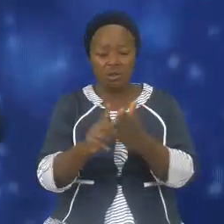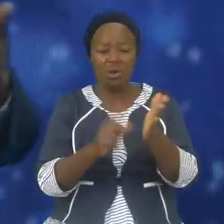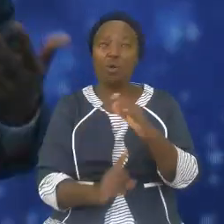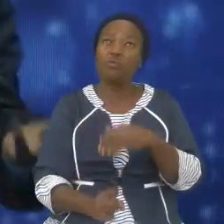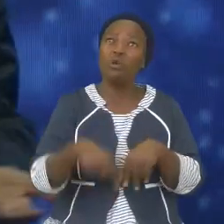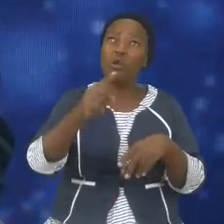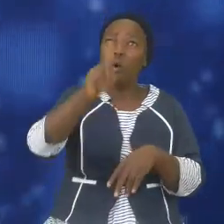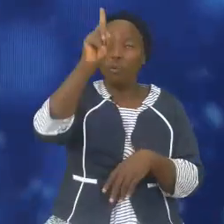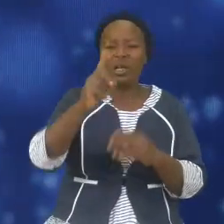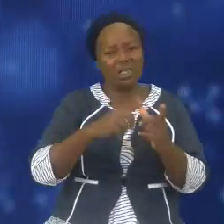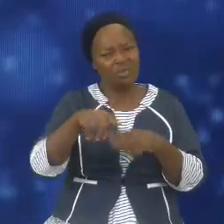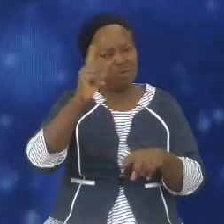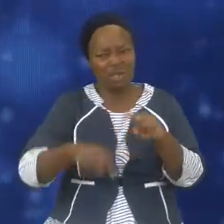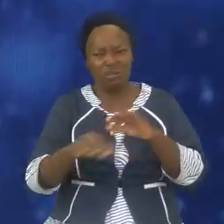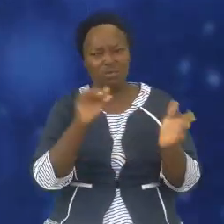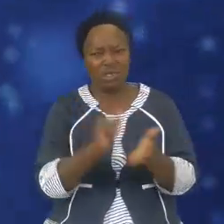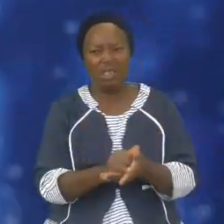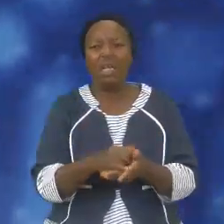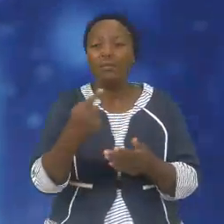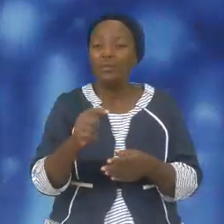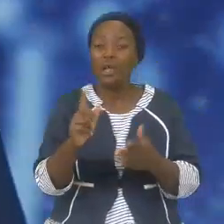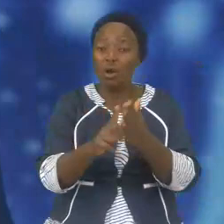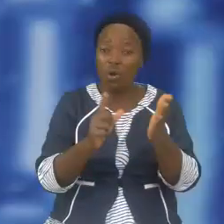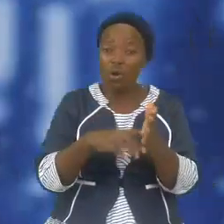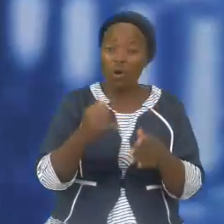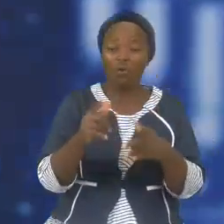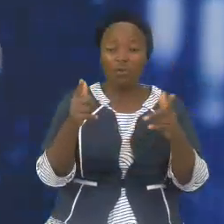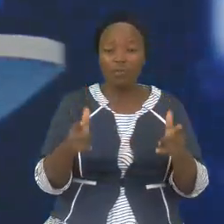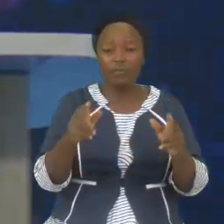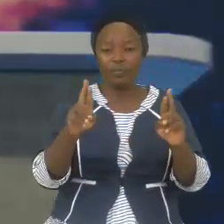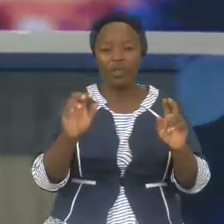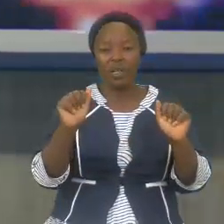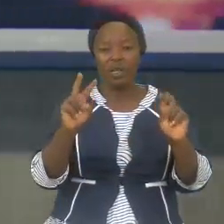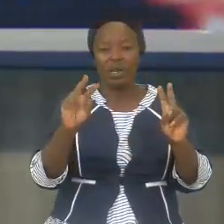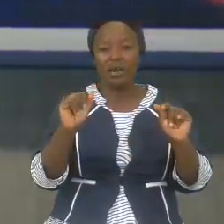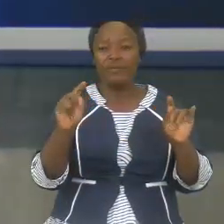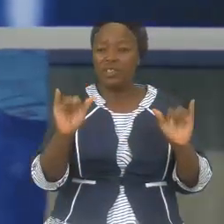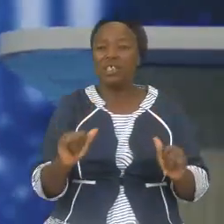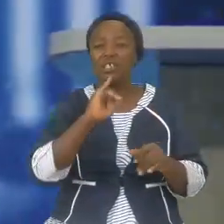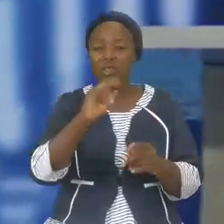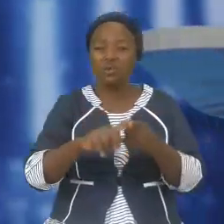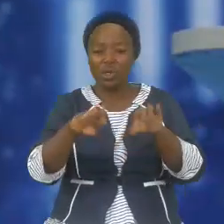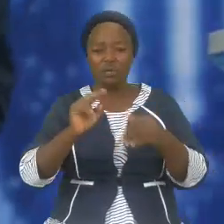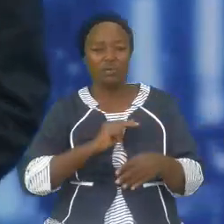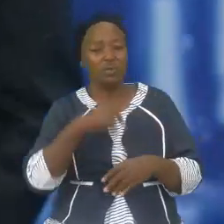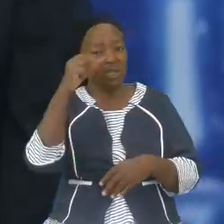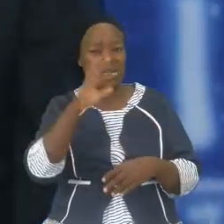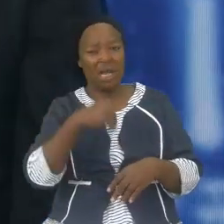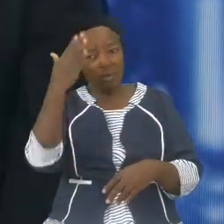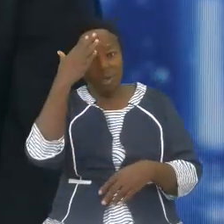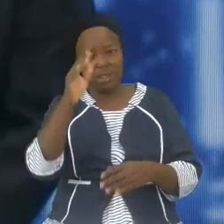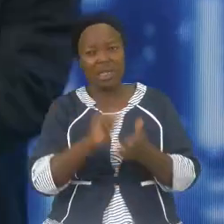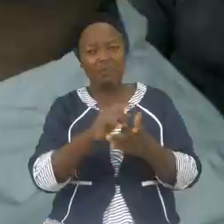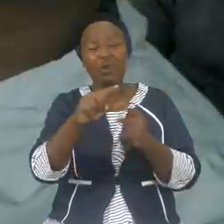You cannot do that. The law of gravity is to give us understanding and knowledge that when you climb